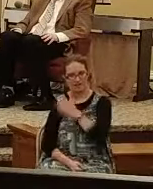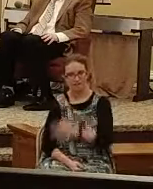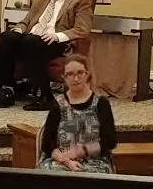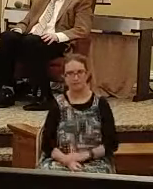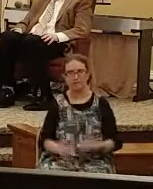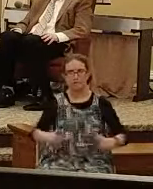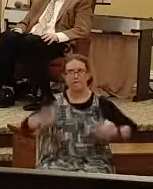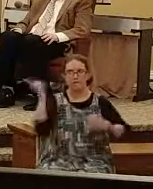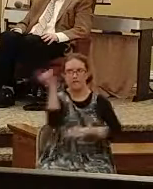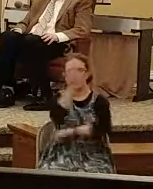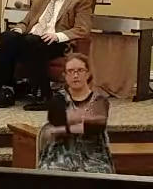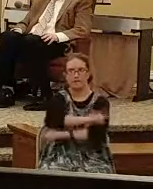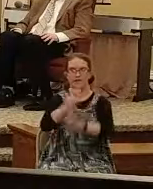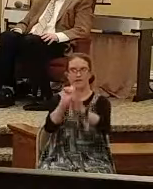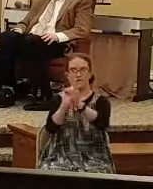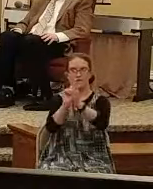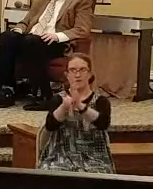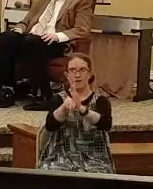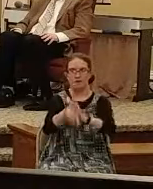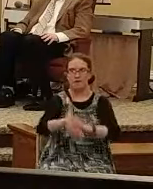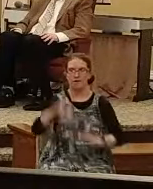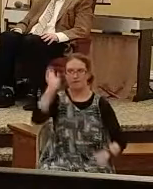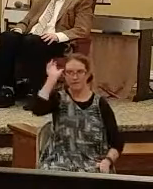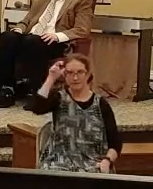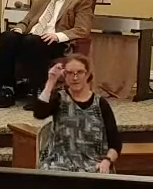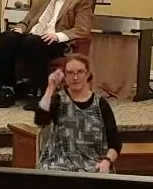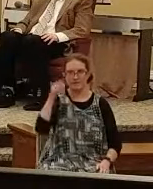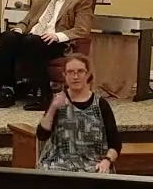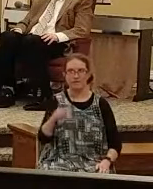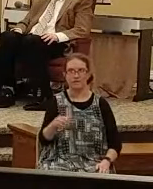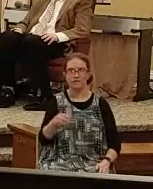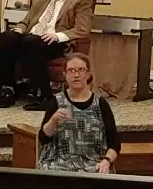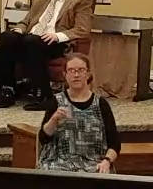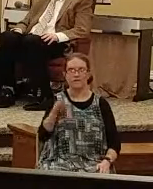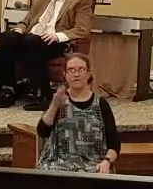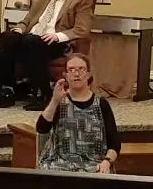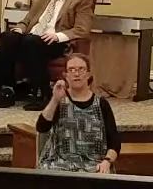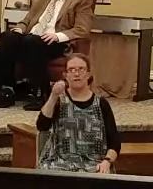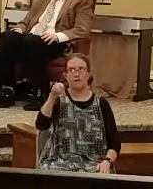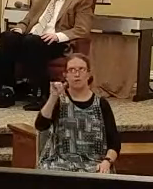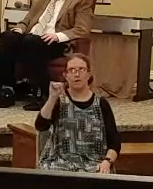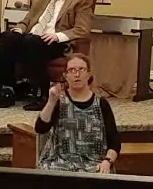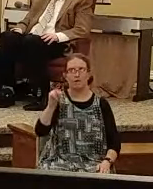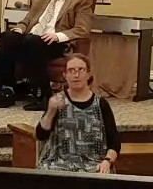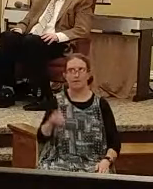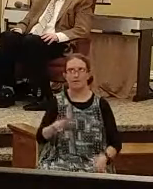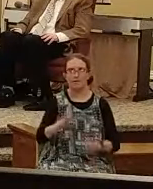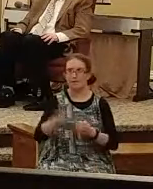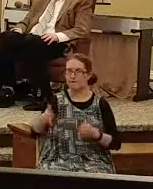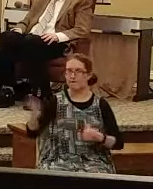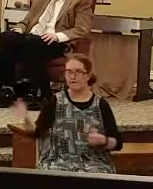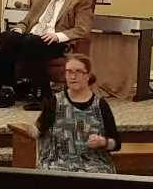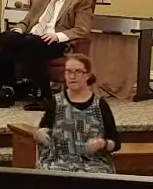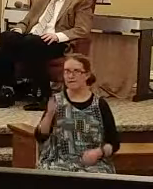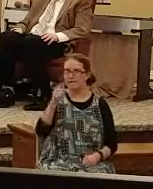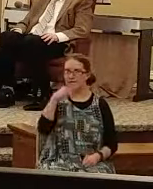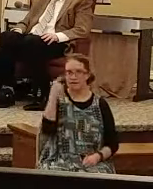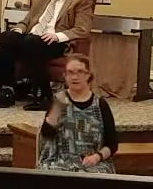We're living in a day and hour, amen, when Satan's copycatting every single thing. And people are saying